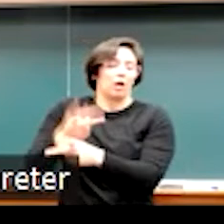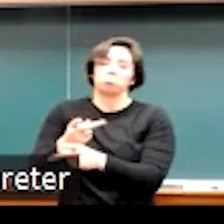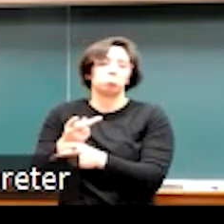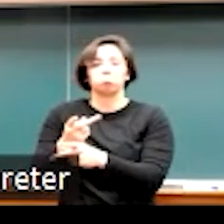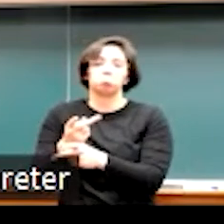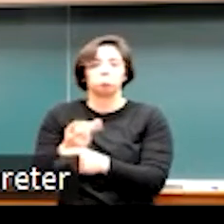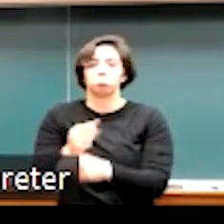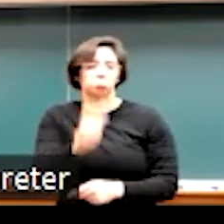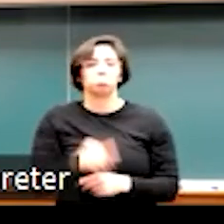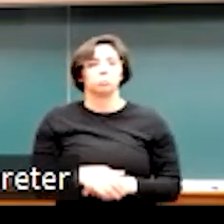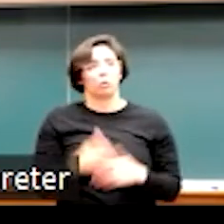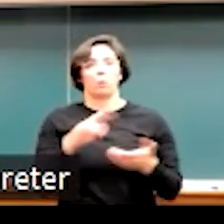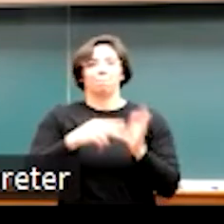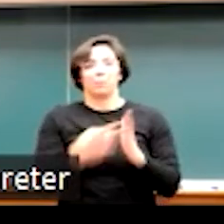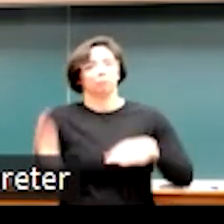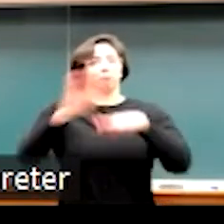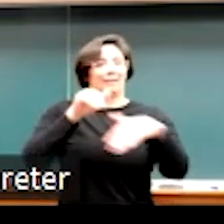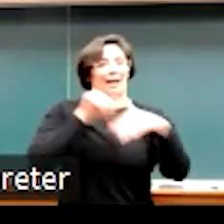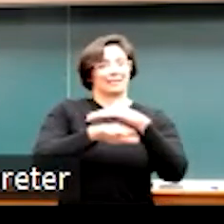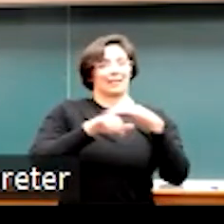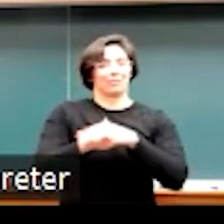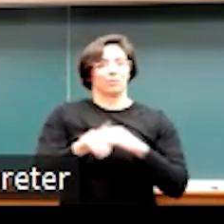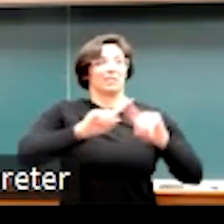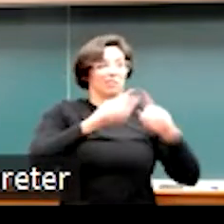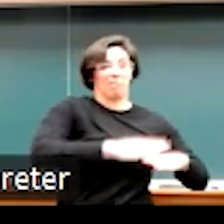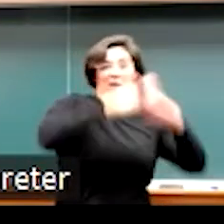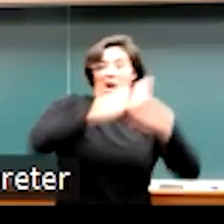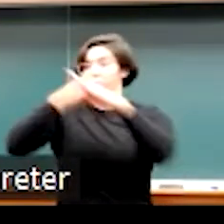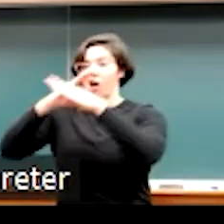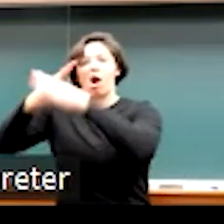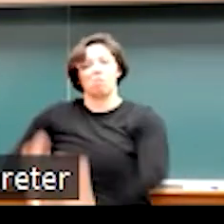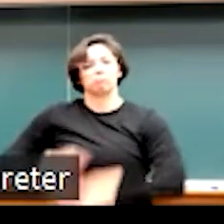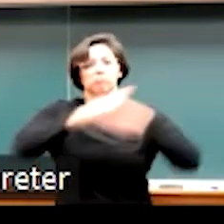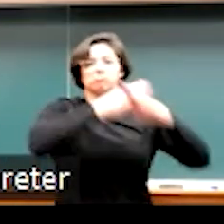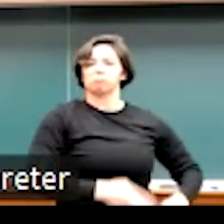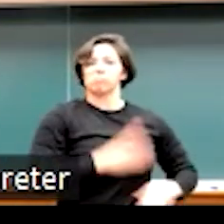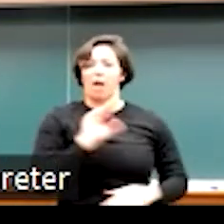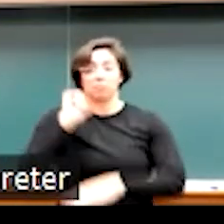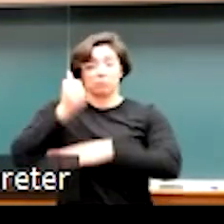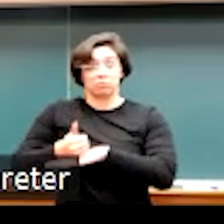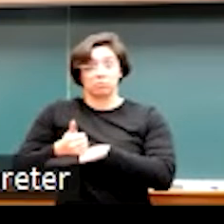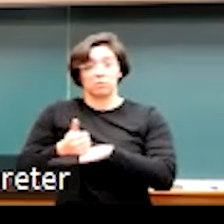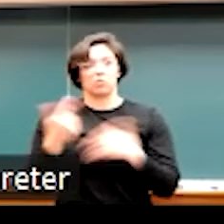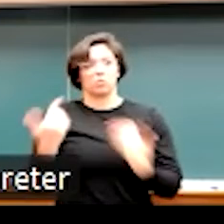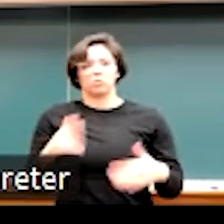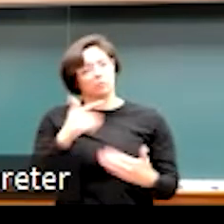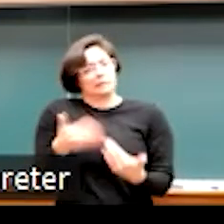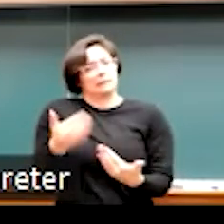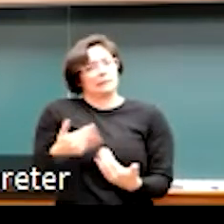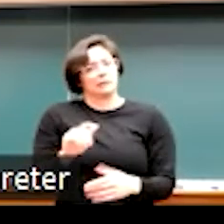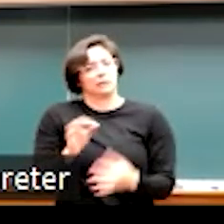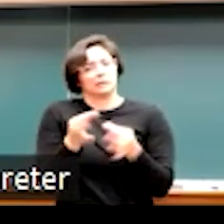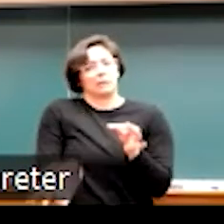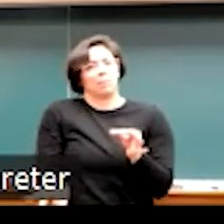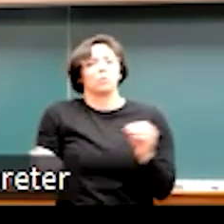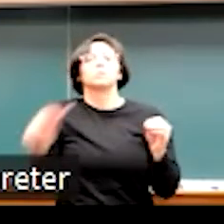that increases accessibility, maybe overcomes some of those barriers. And the implementation of it is inherently more feasible because you